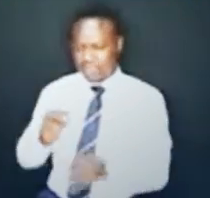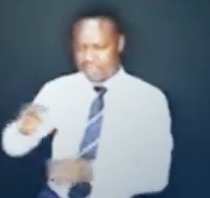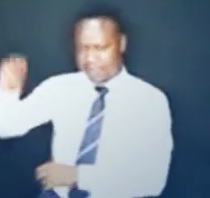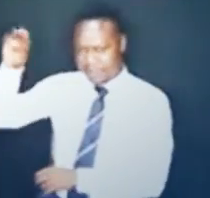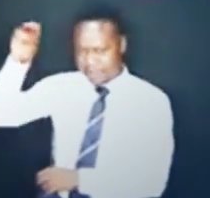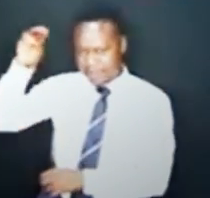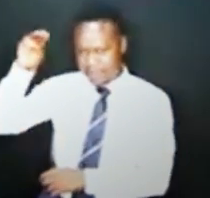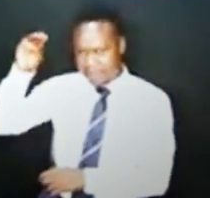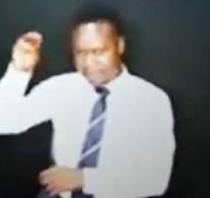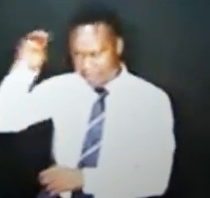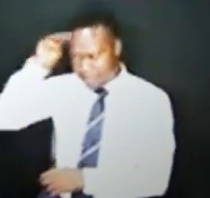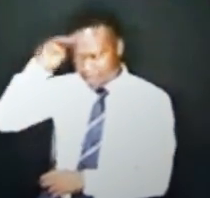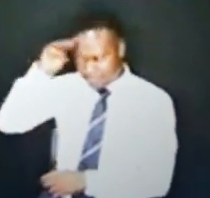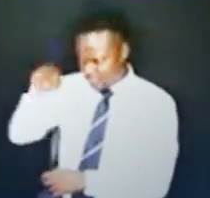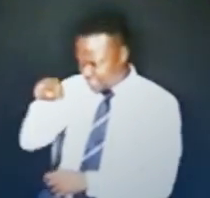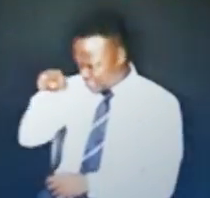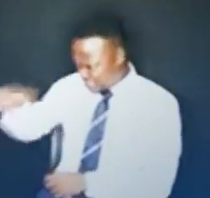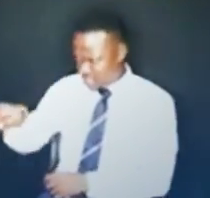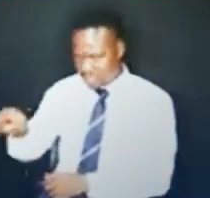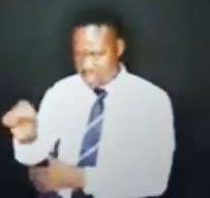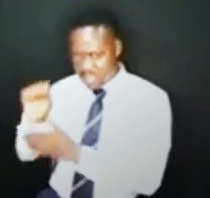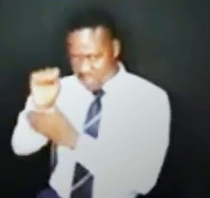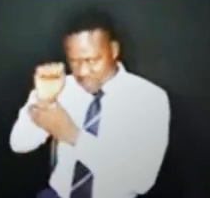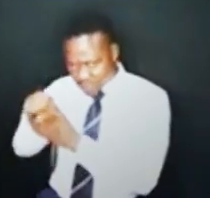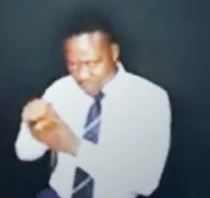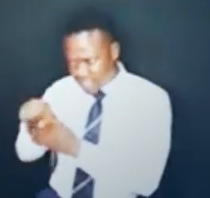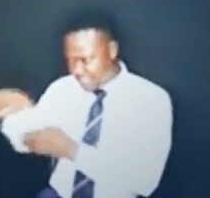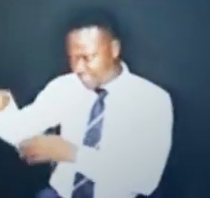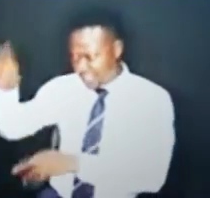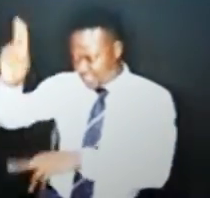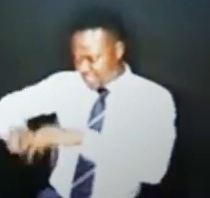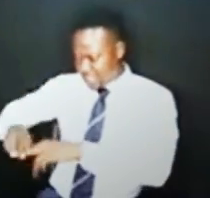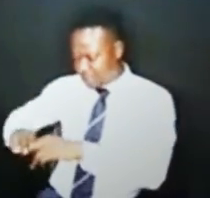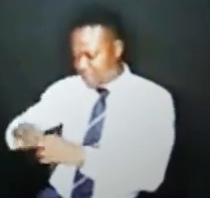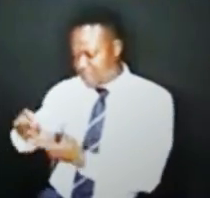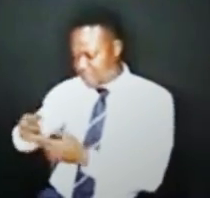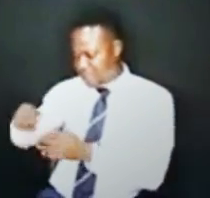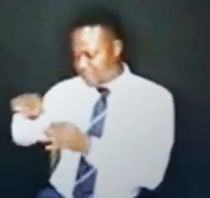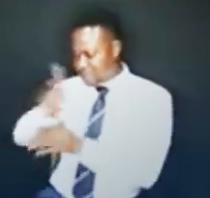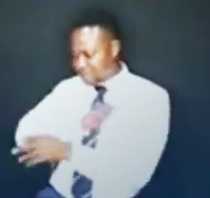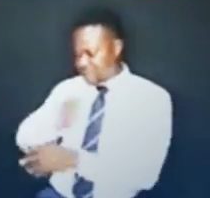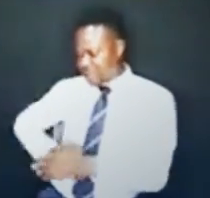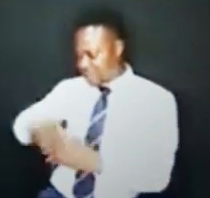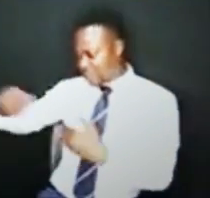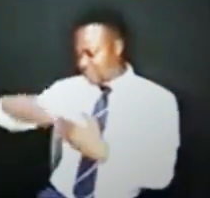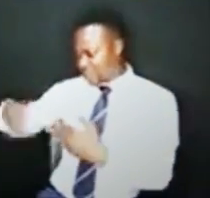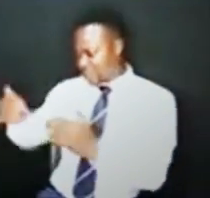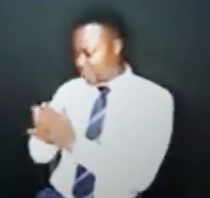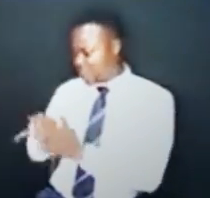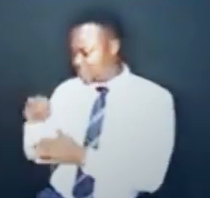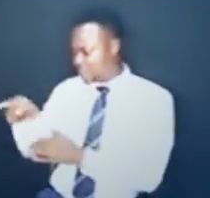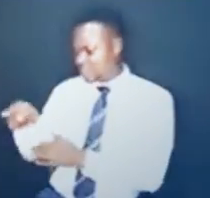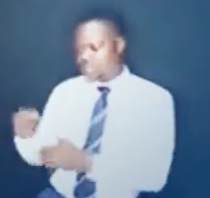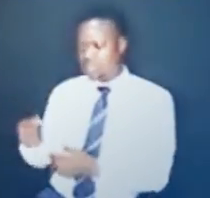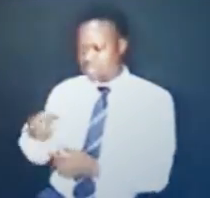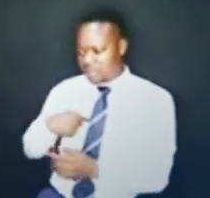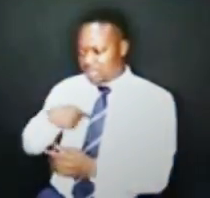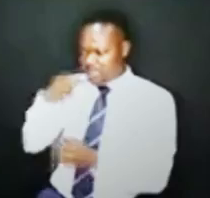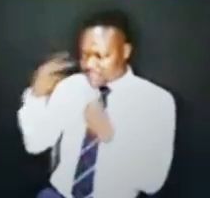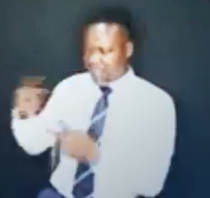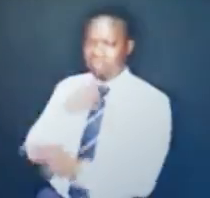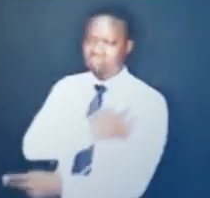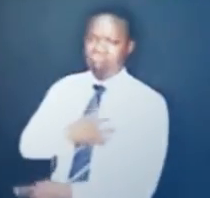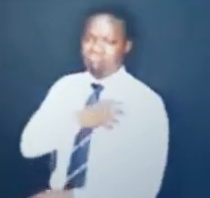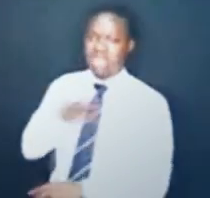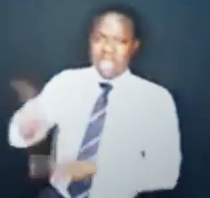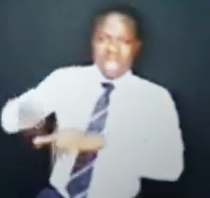see that Jew Mordecai sitting at the king's gate. And so ye nyina no so emame